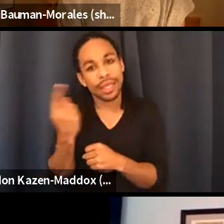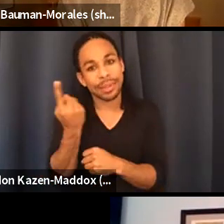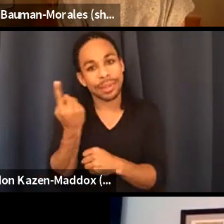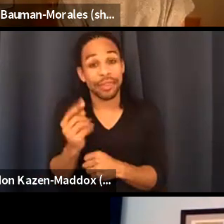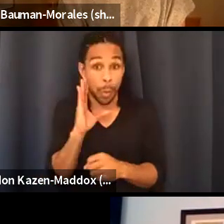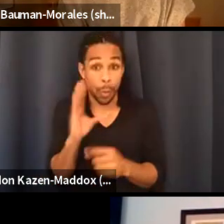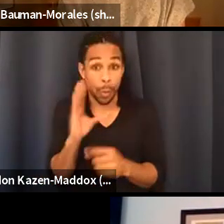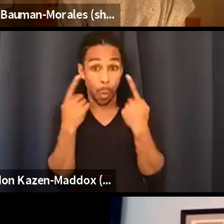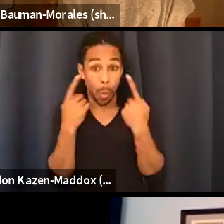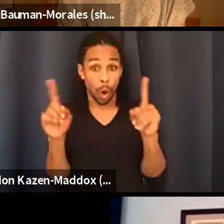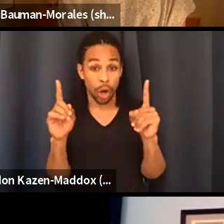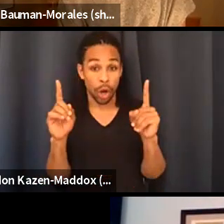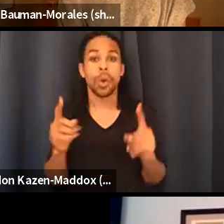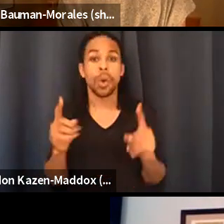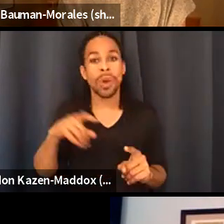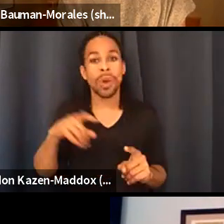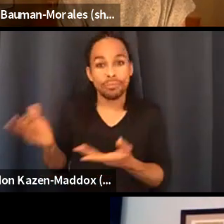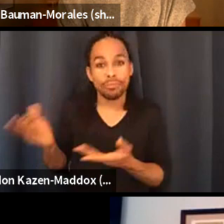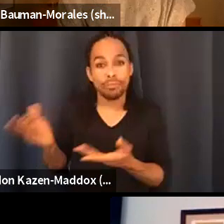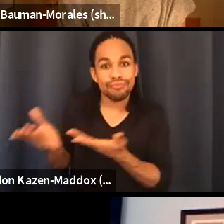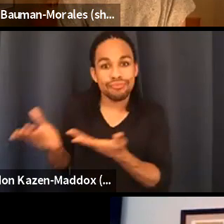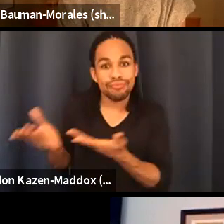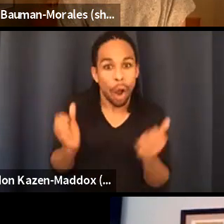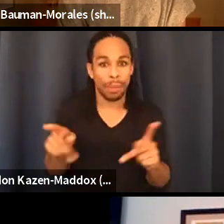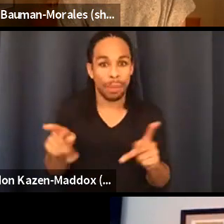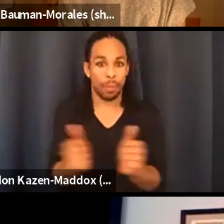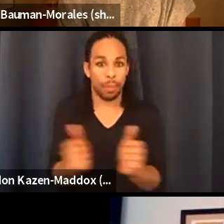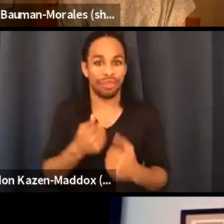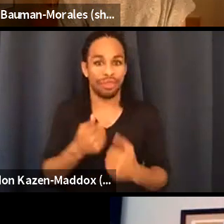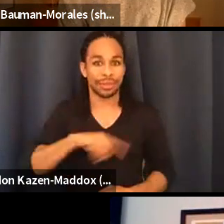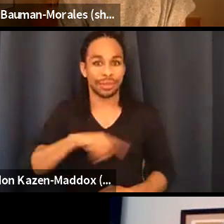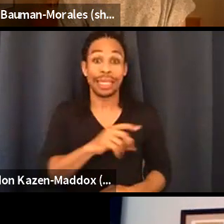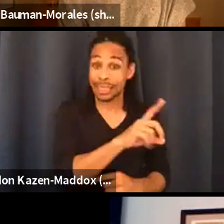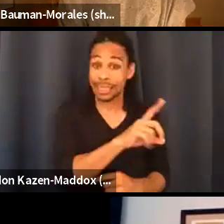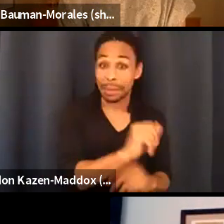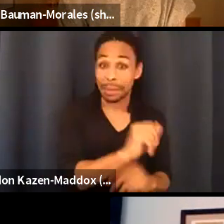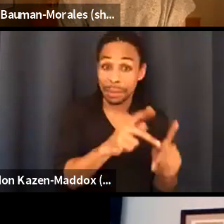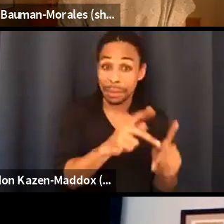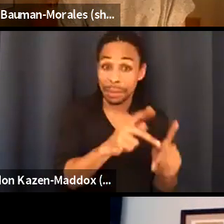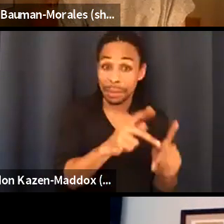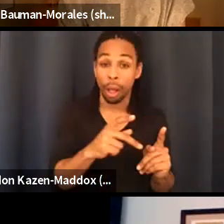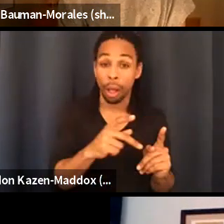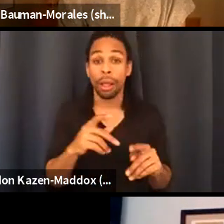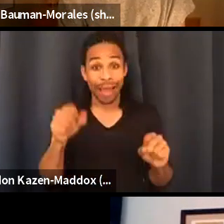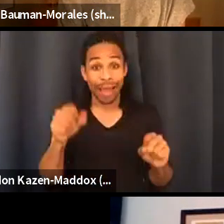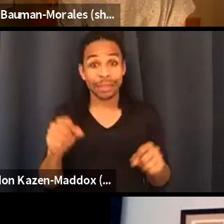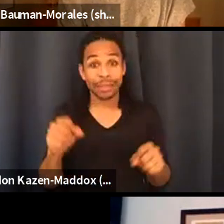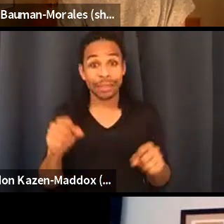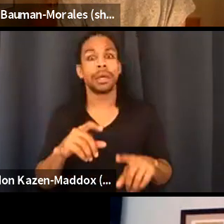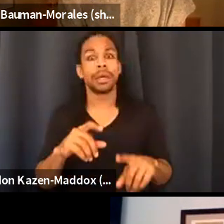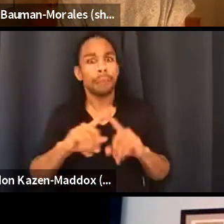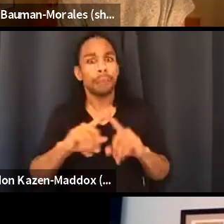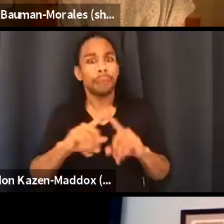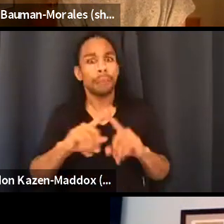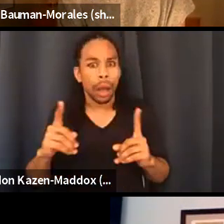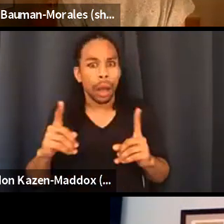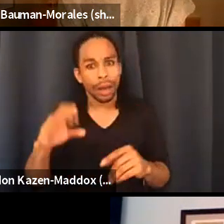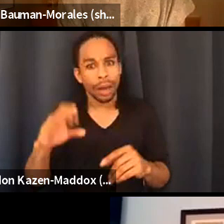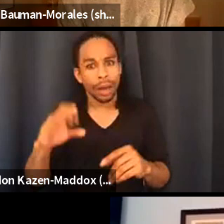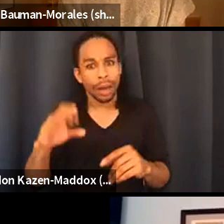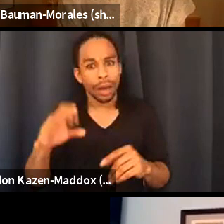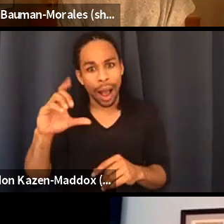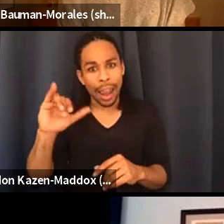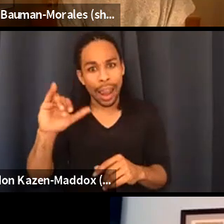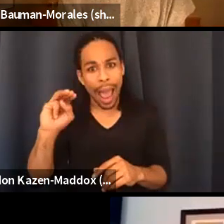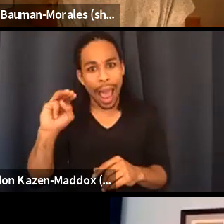us. And that means it also has to work with not just a disability lens, but with a climate lens. You know, it has to work with a decolonization